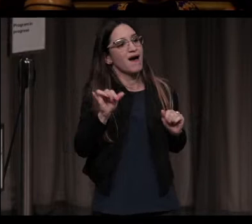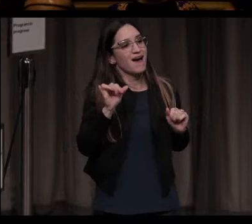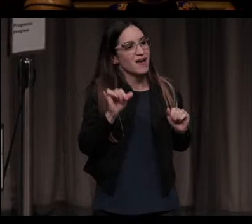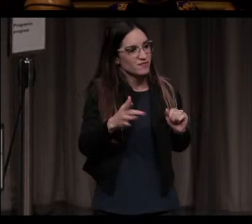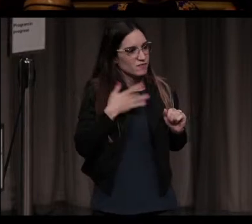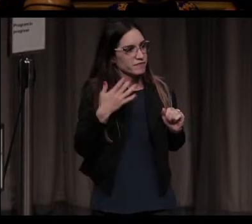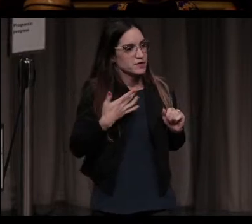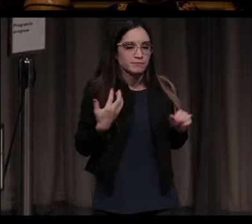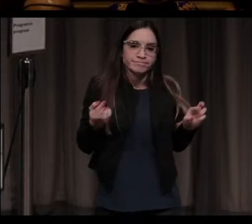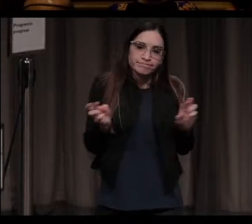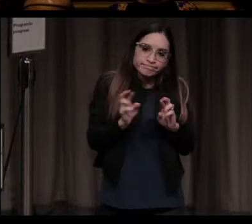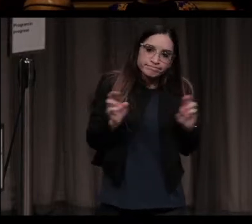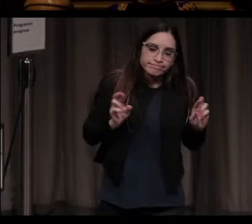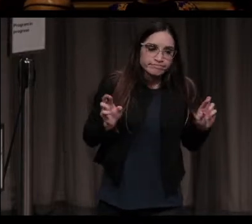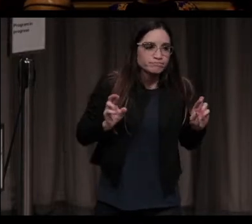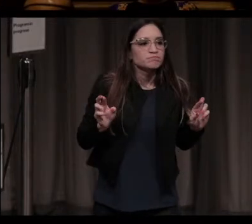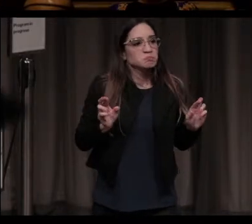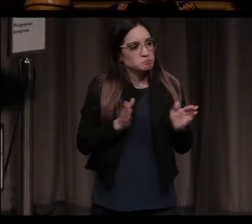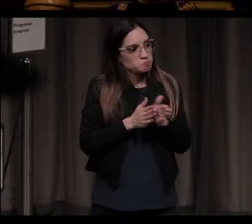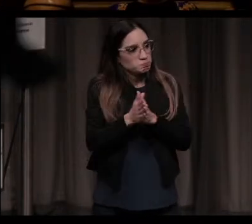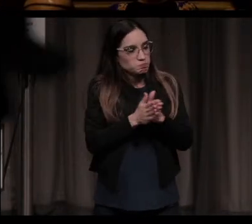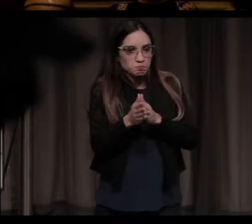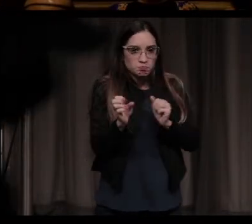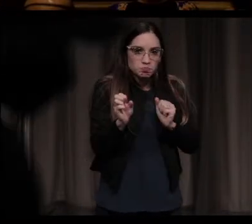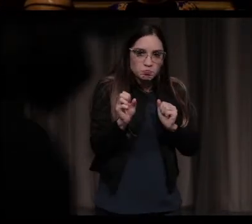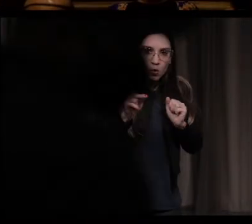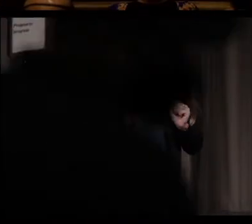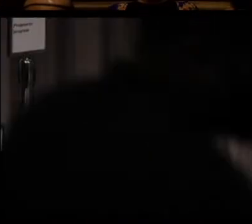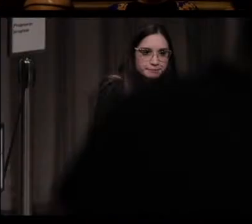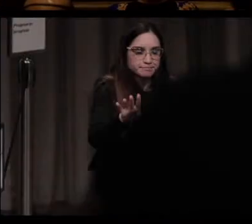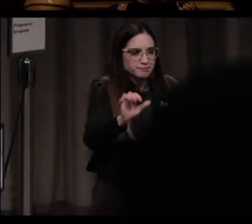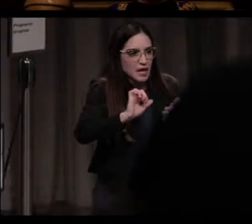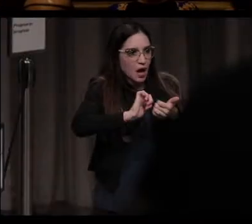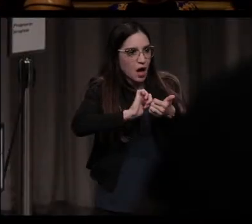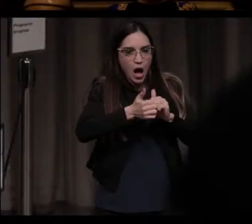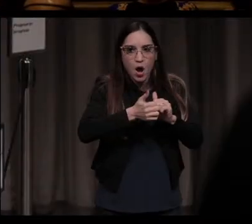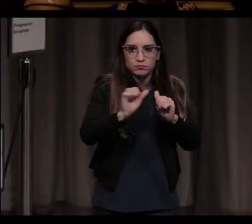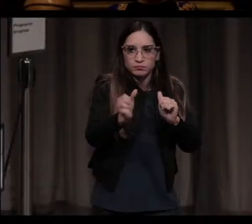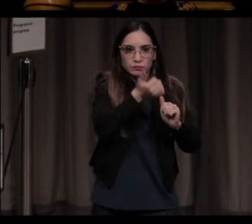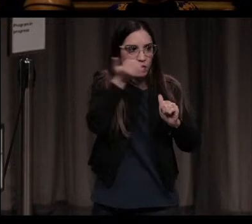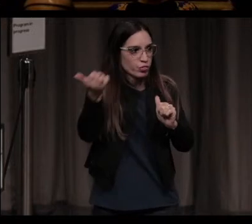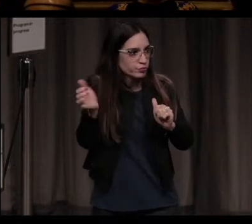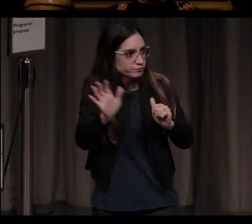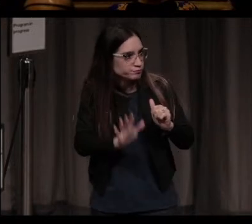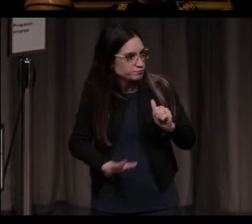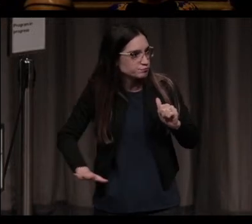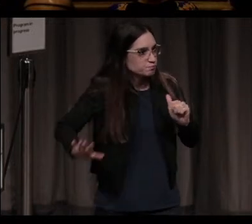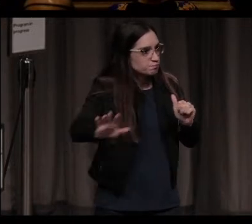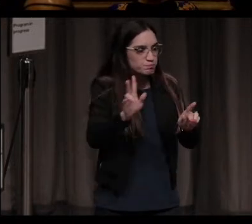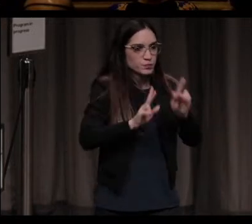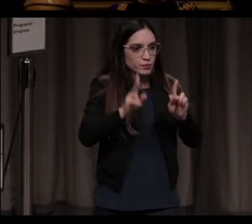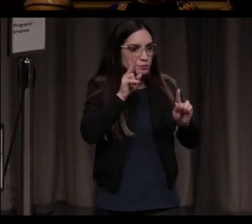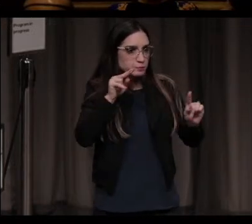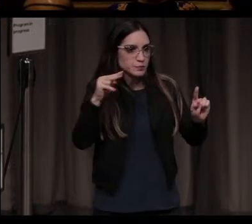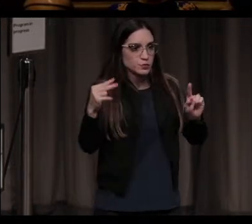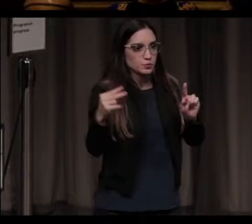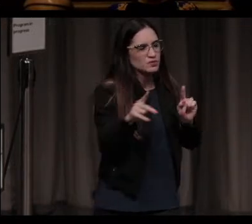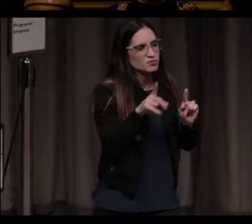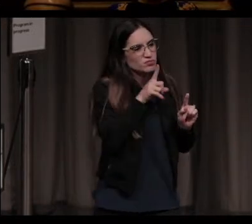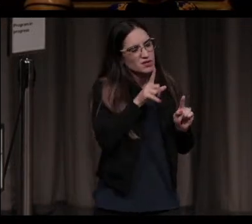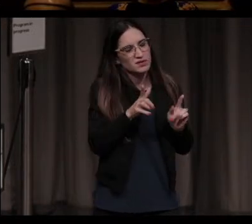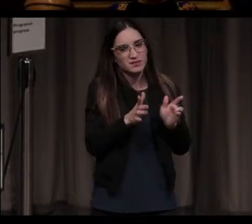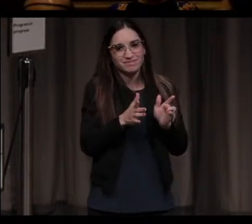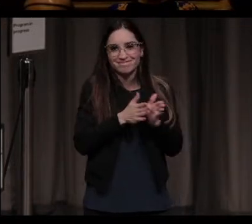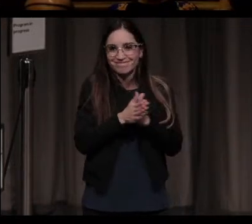and safely, I guess, exploited and seen, and our agency is taken away. So that's something that all of us here are really passionate